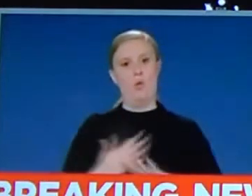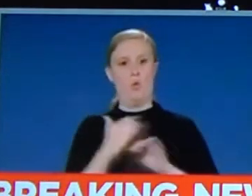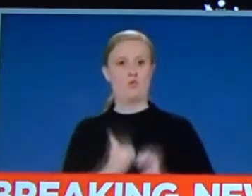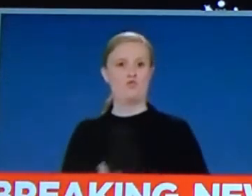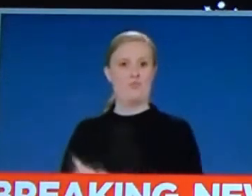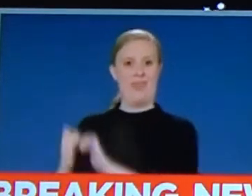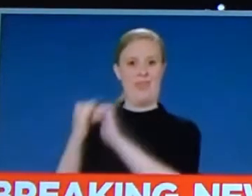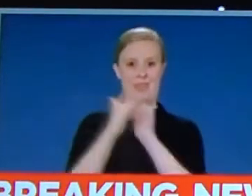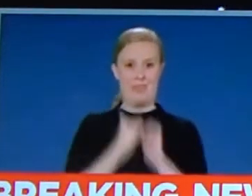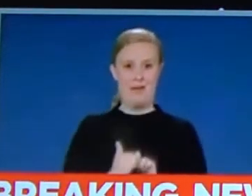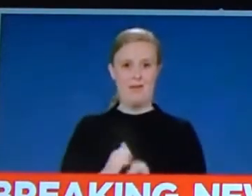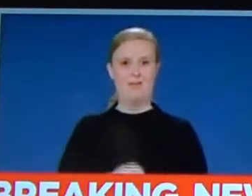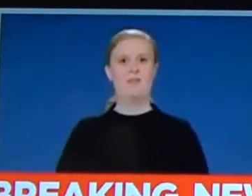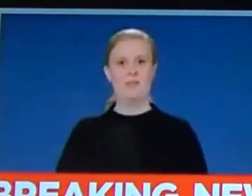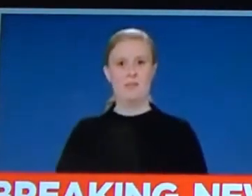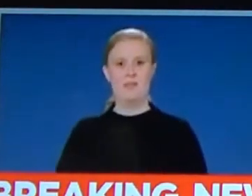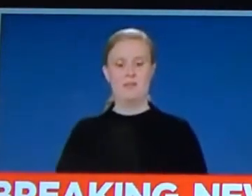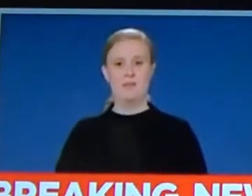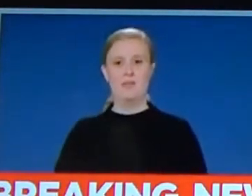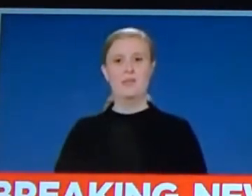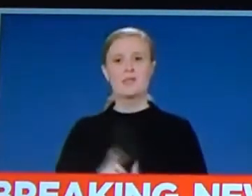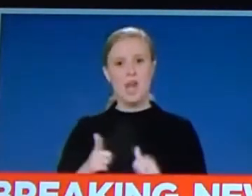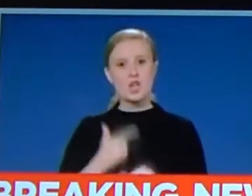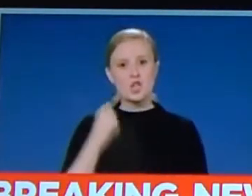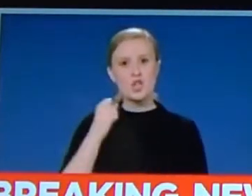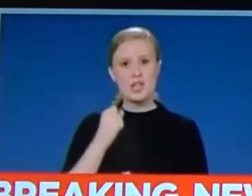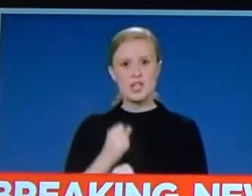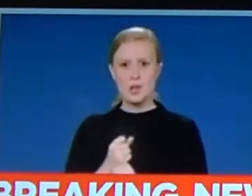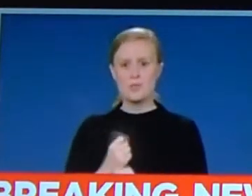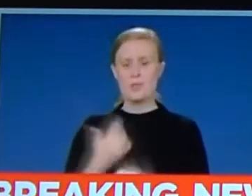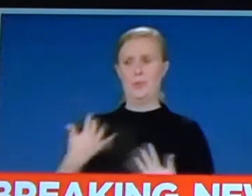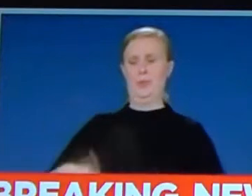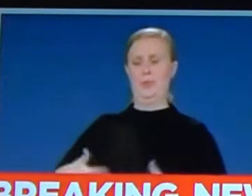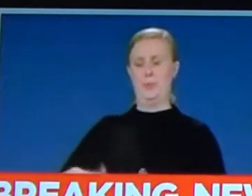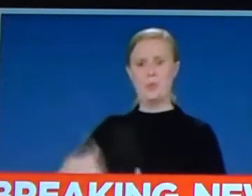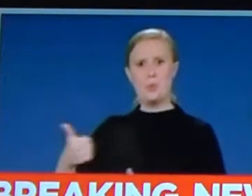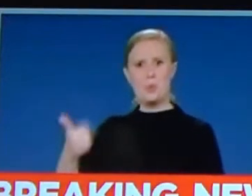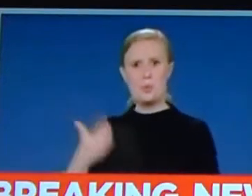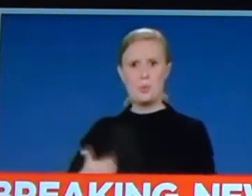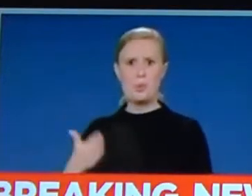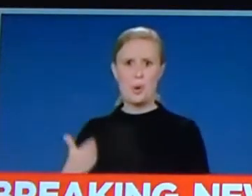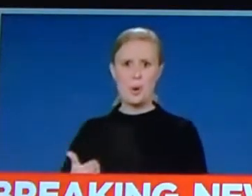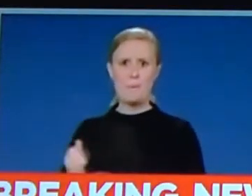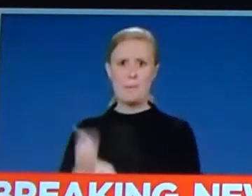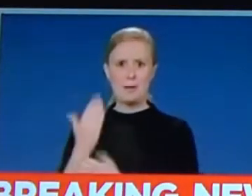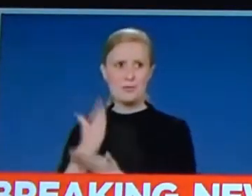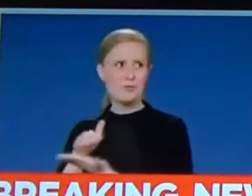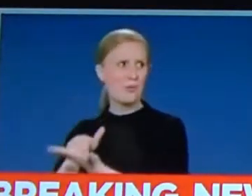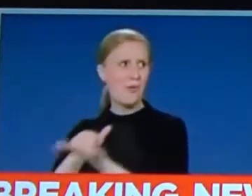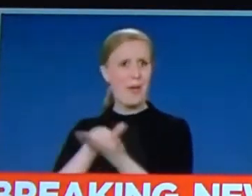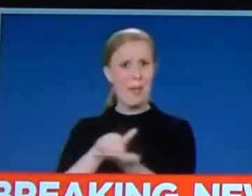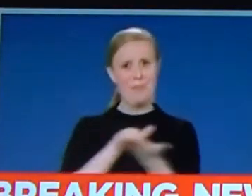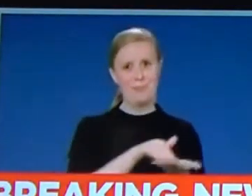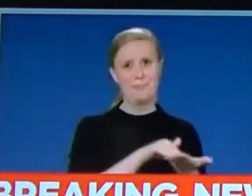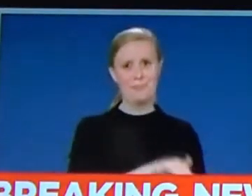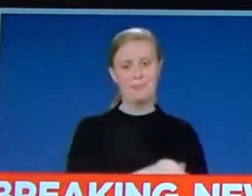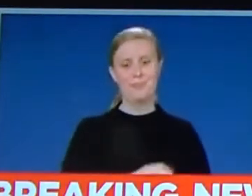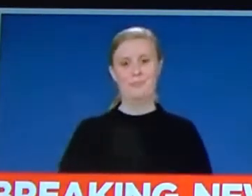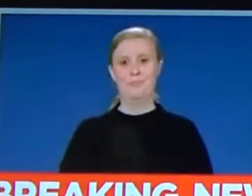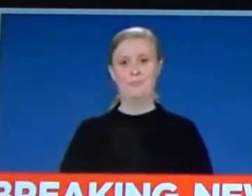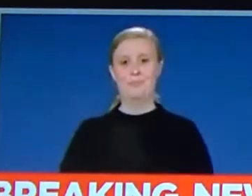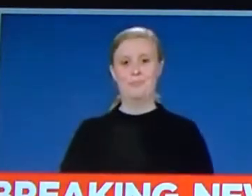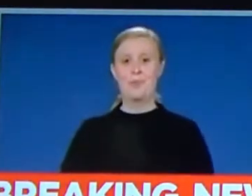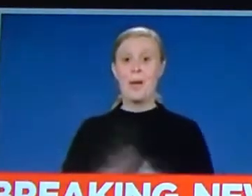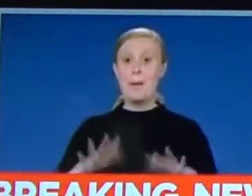and flexible arrangements are being put in place to help us get through all this. Parliament will return next week on Wednesday